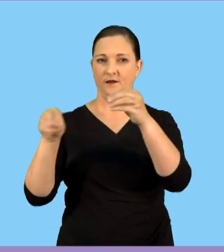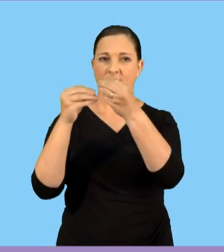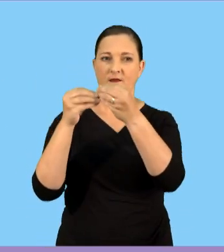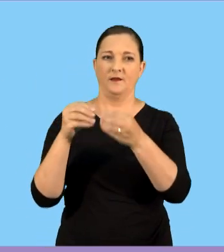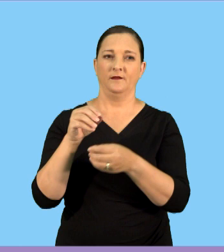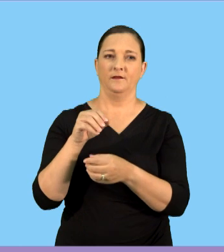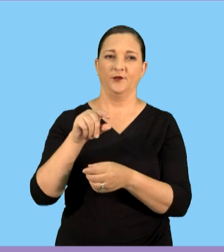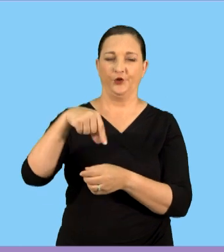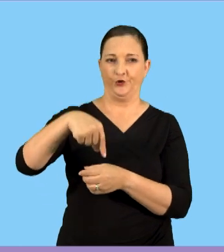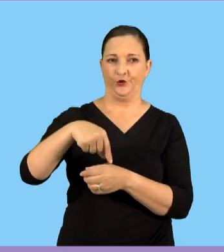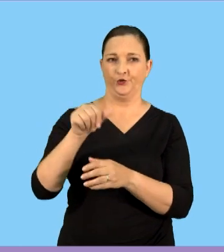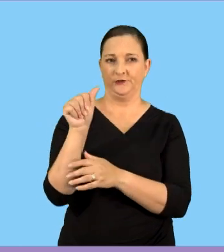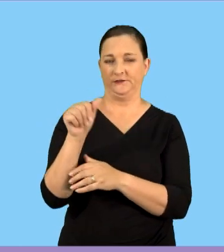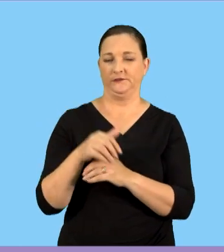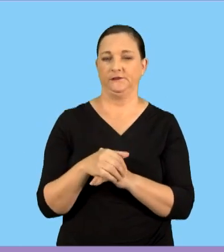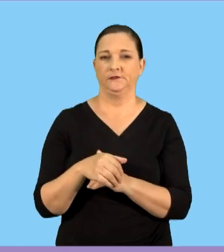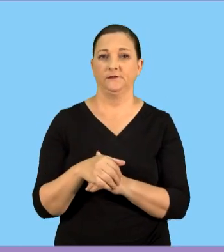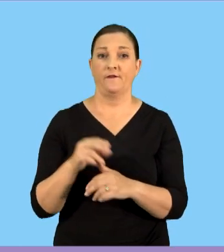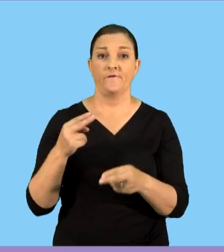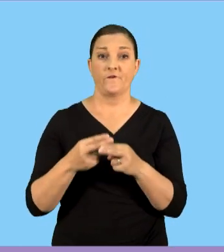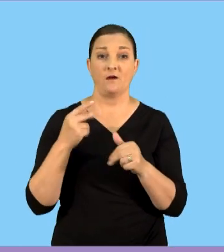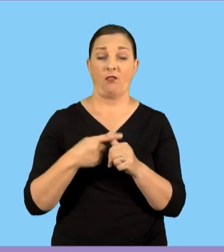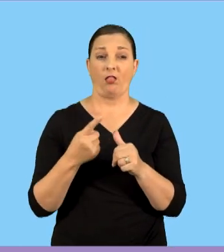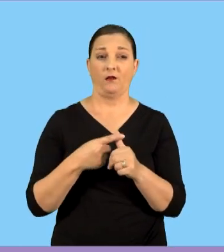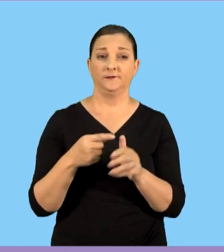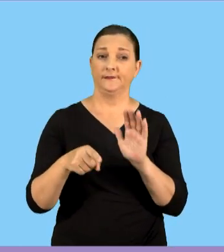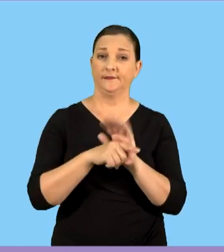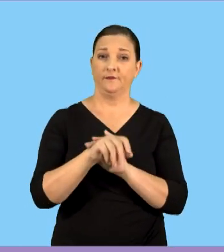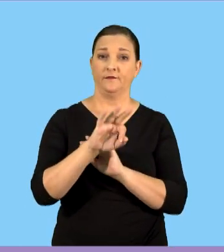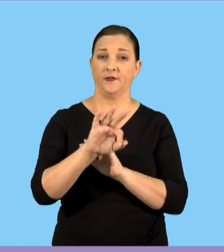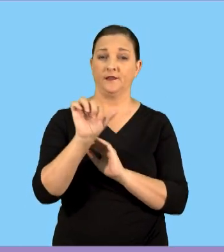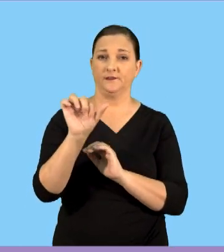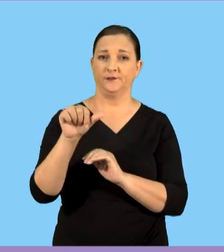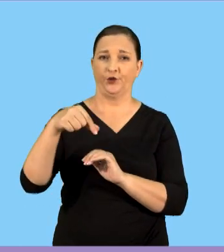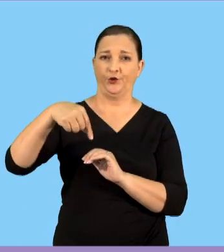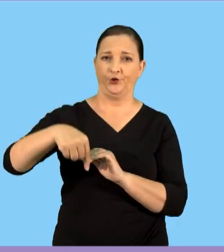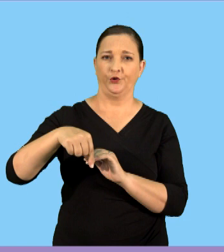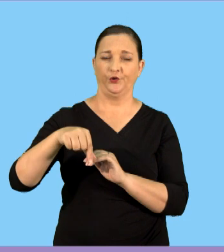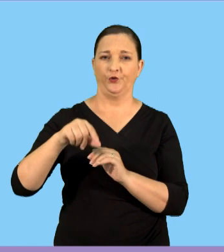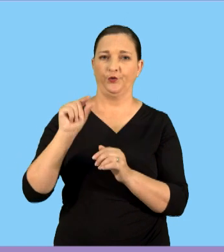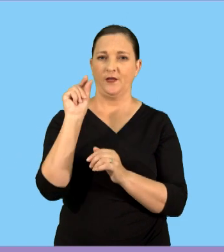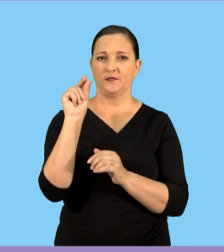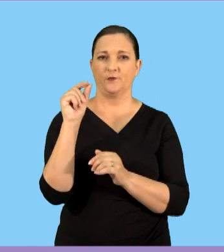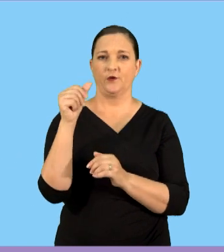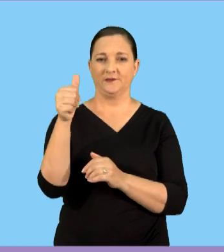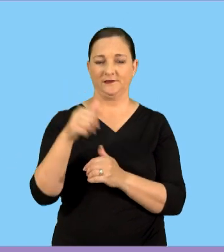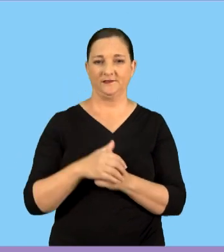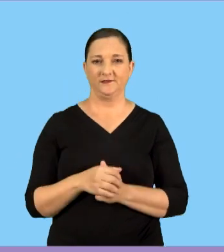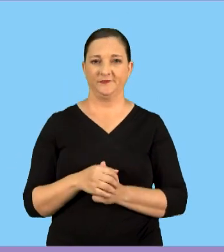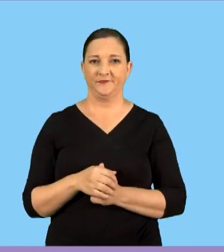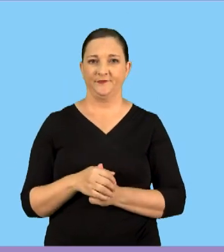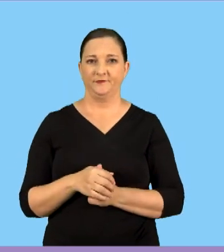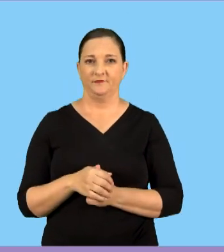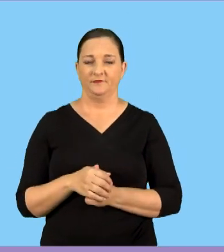going to give me a q exponent 6. So our final answer is negative 36 q exponent 6.